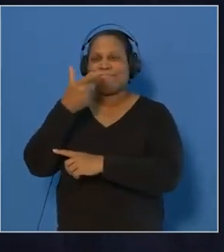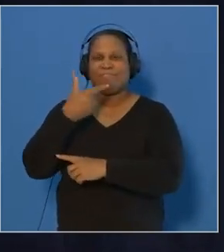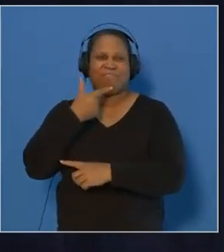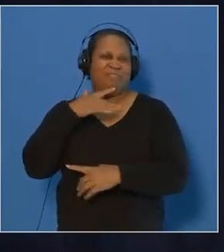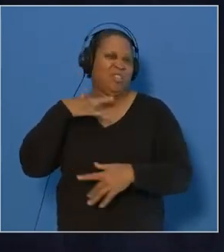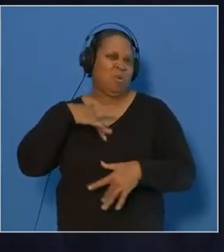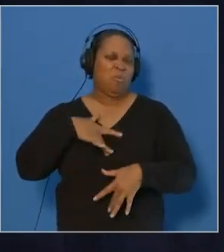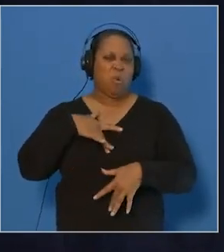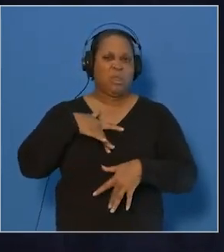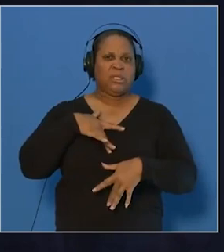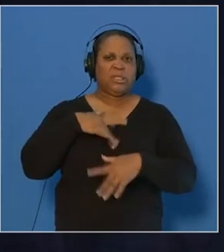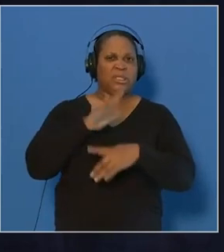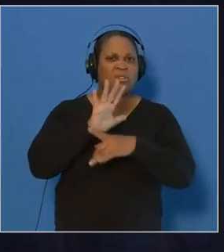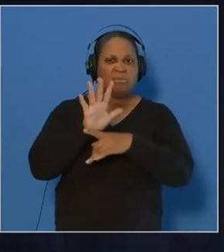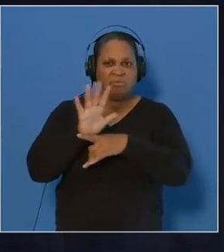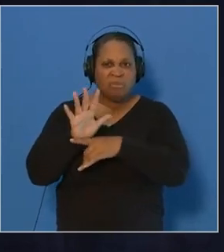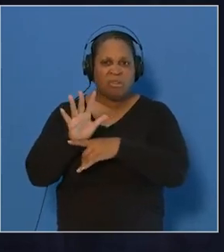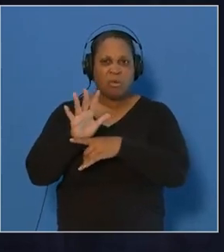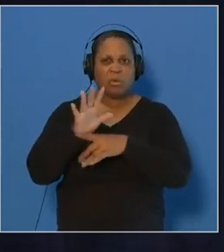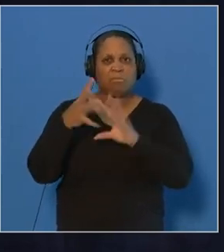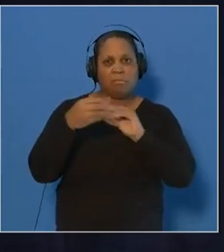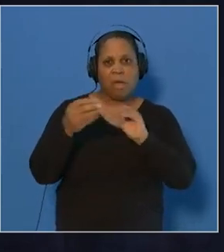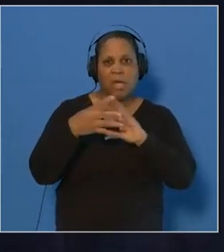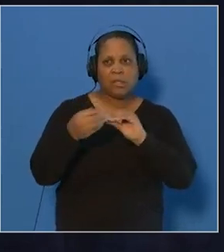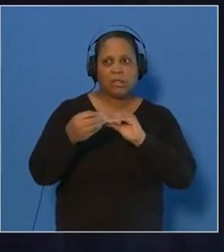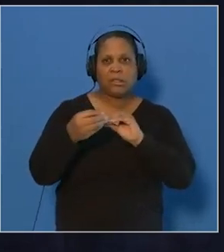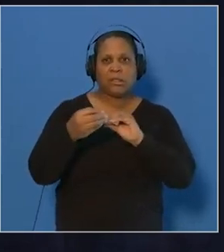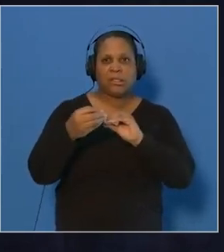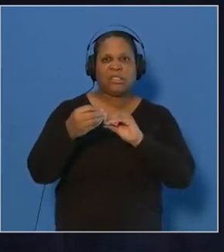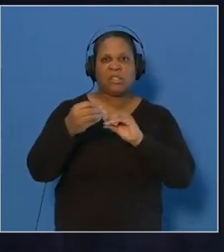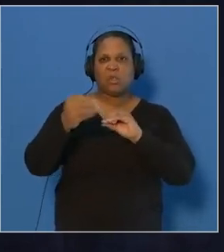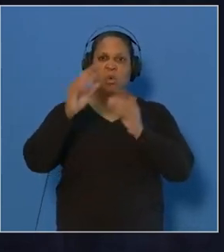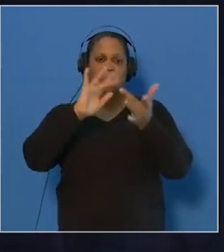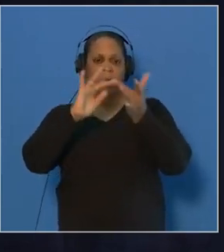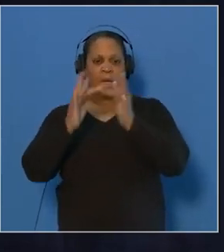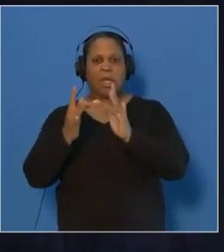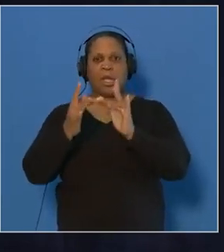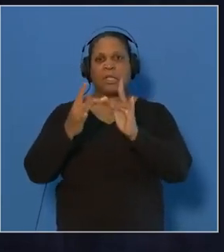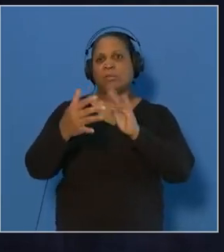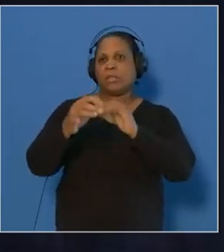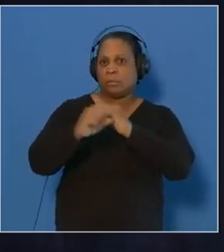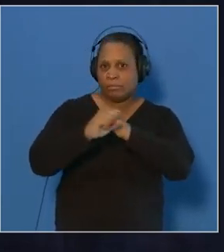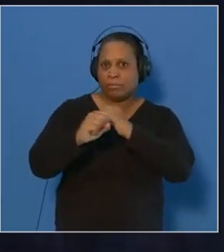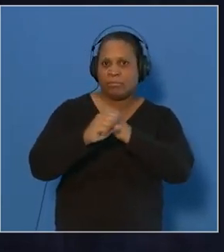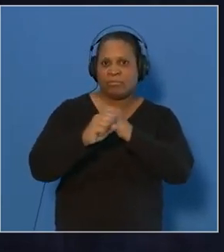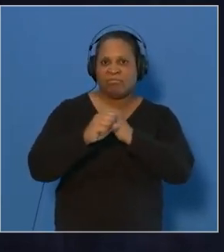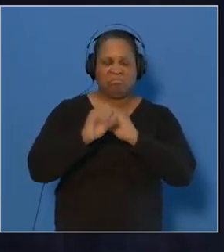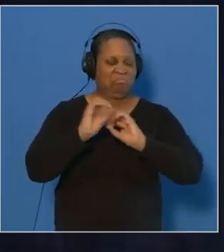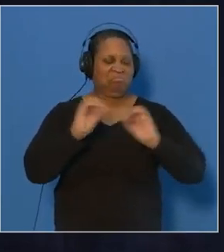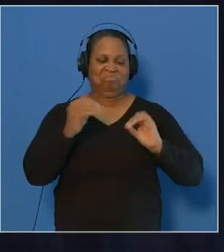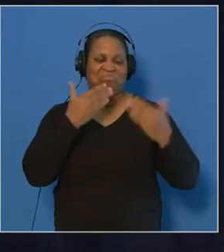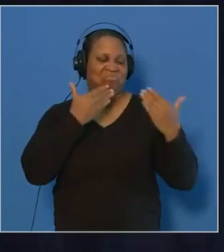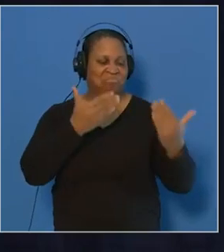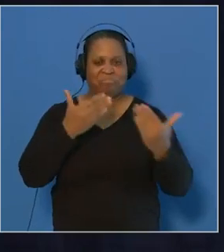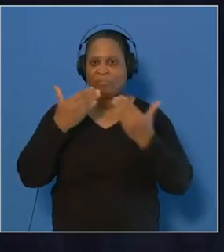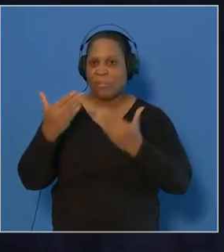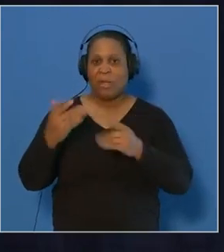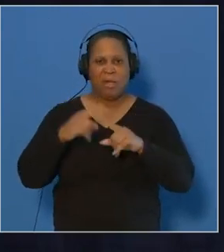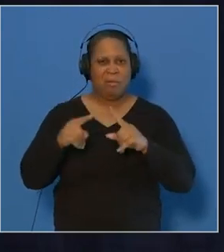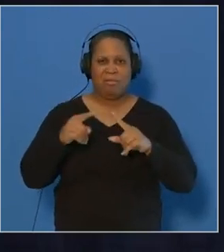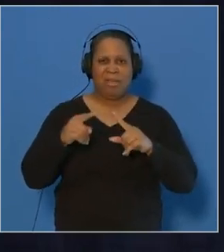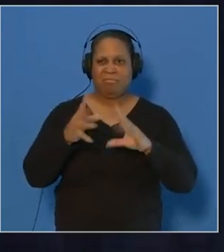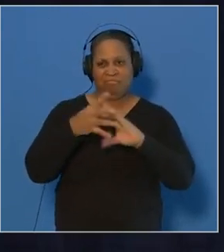messages on social media, perhaps lacking gratitude. However, those messages are not who we